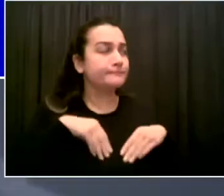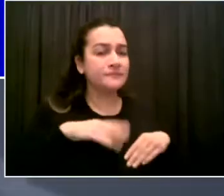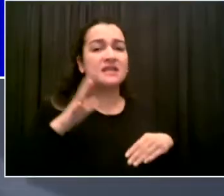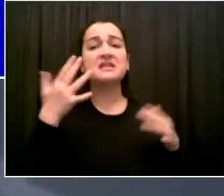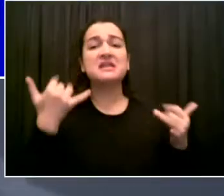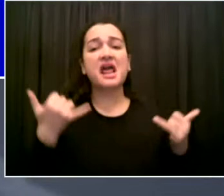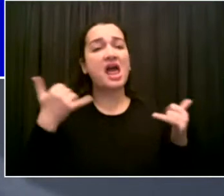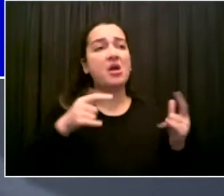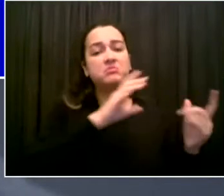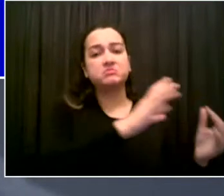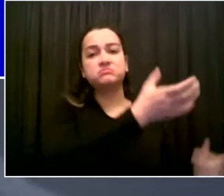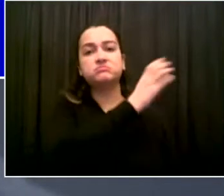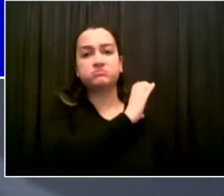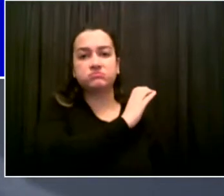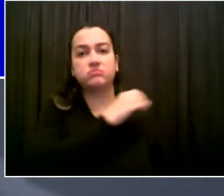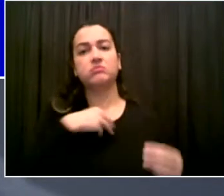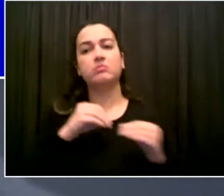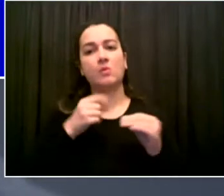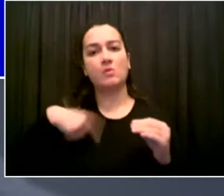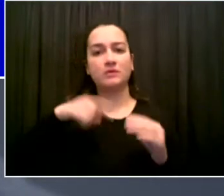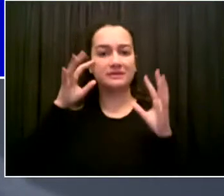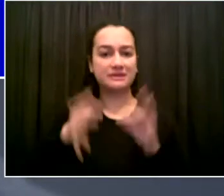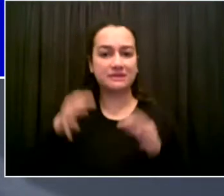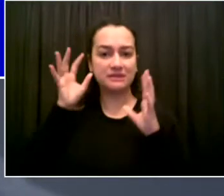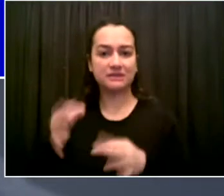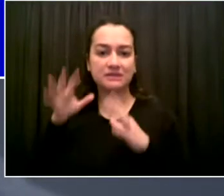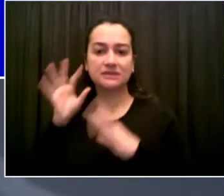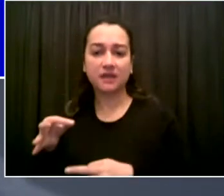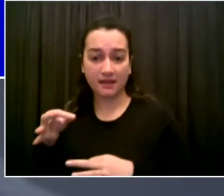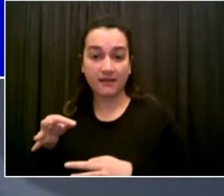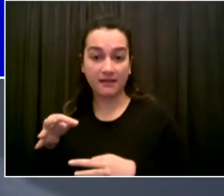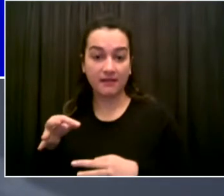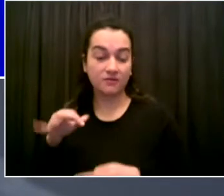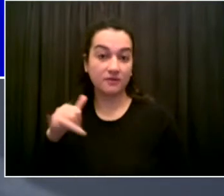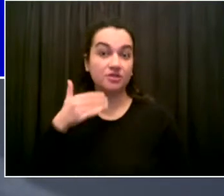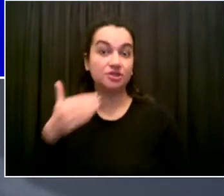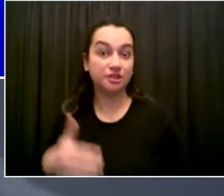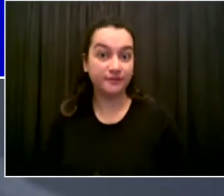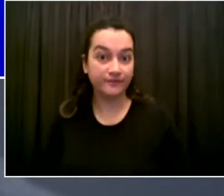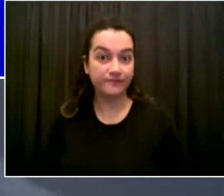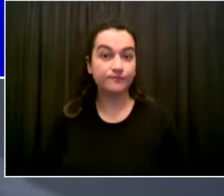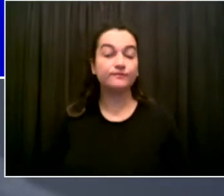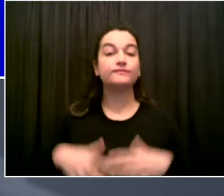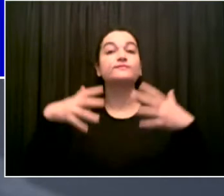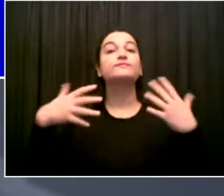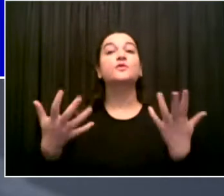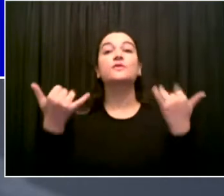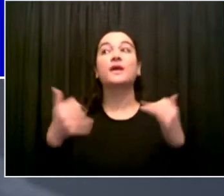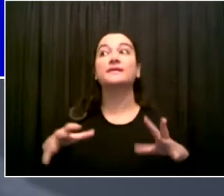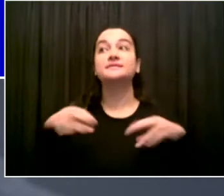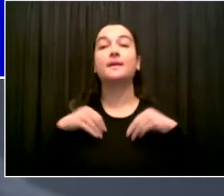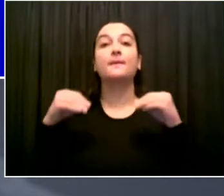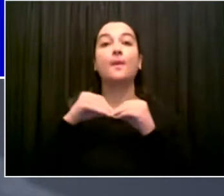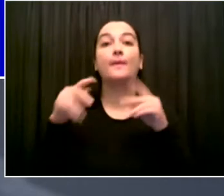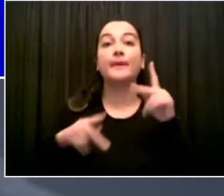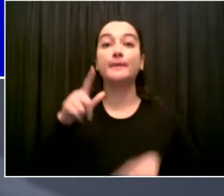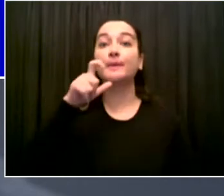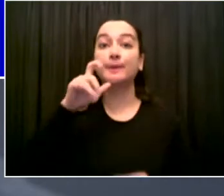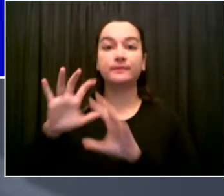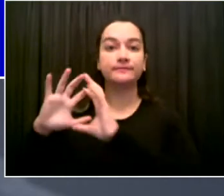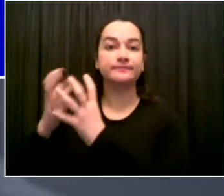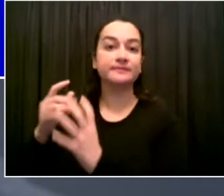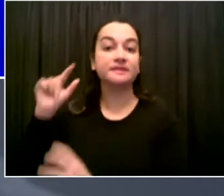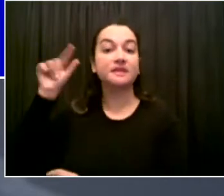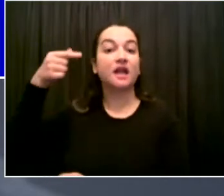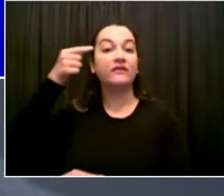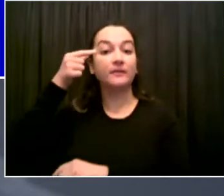are now eligible for the vaccine. This is important. We fought for this. We're finally getting it. And it's going to help us